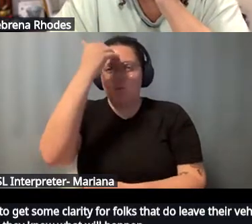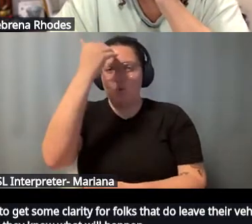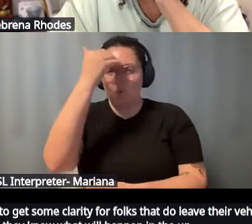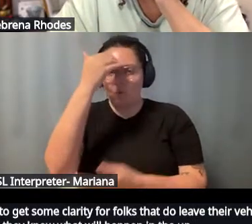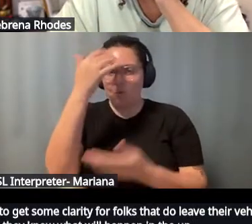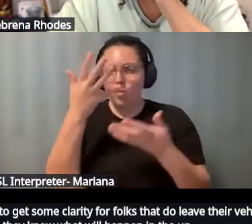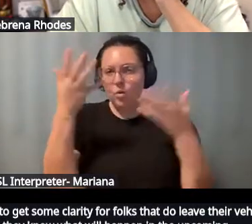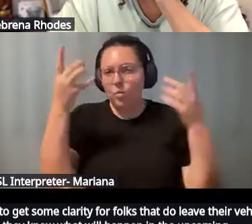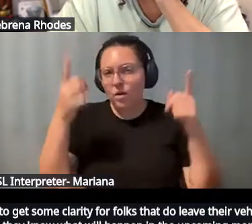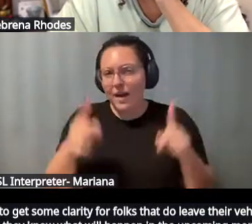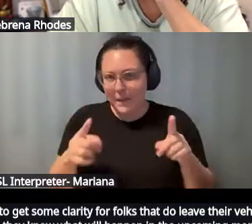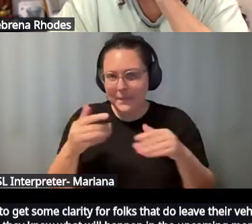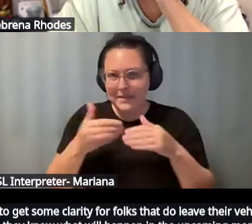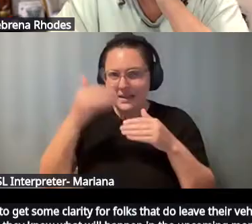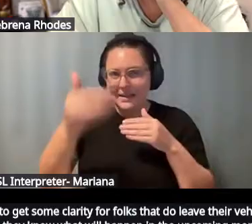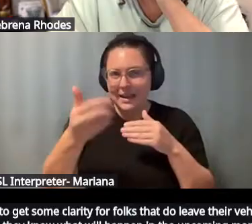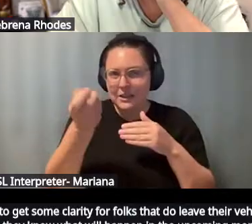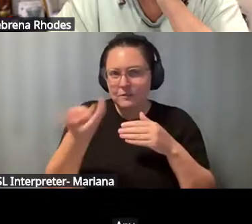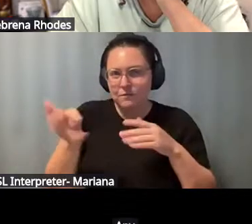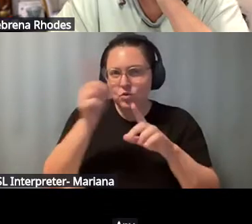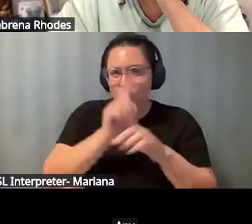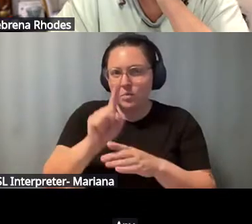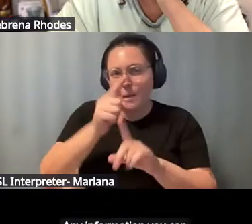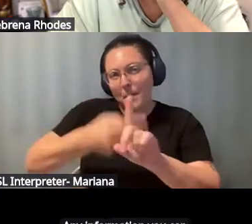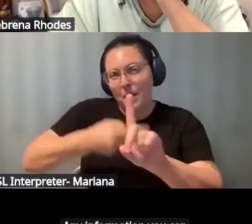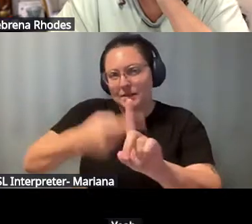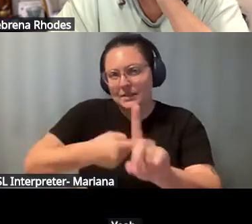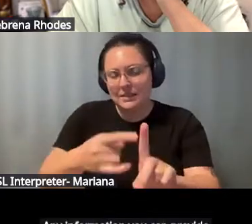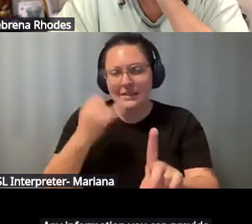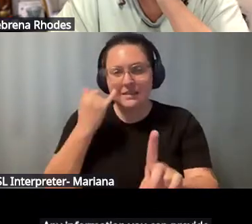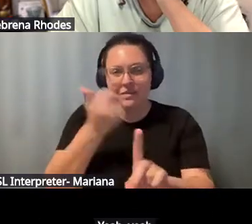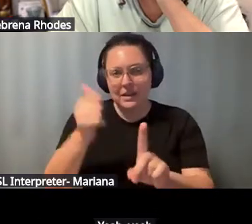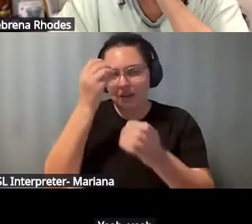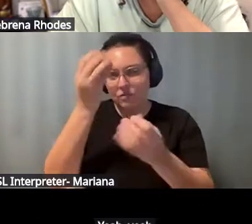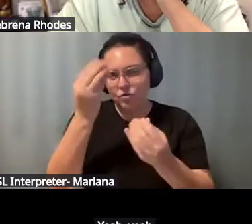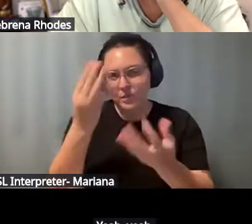months. Any information you Yeah, can provide. yeah.